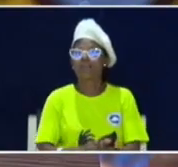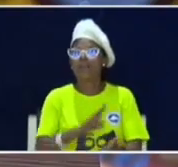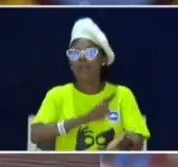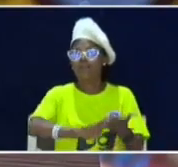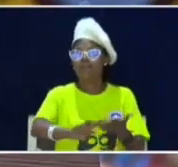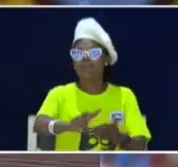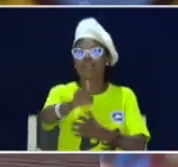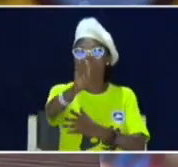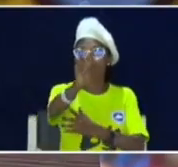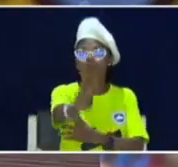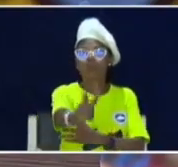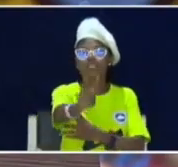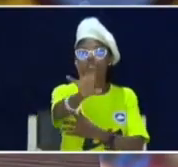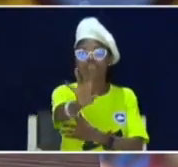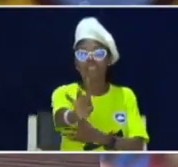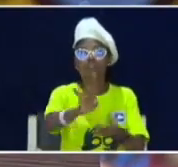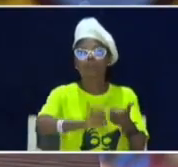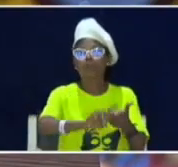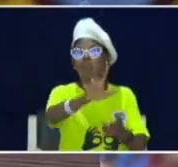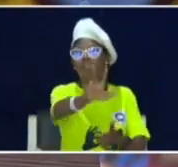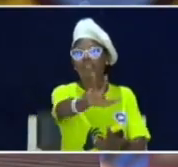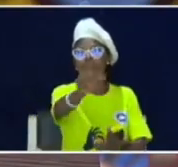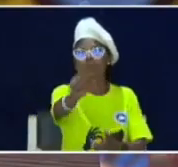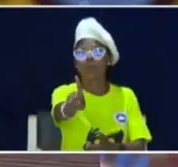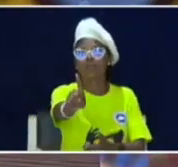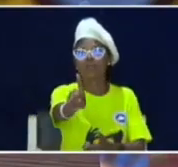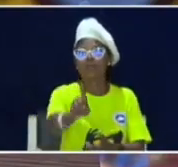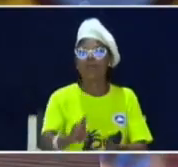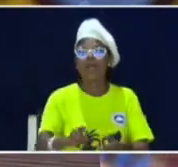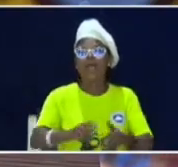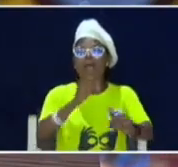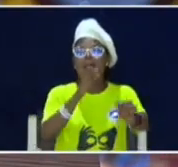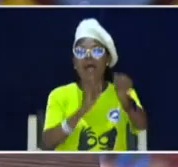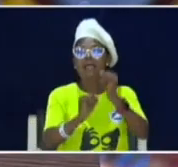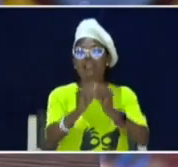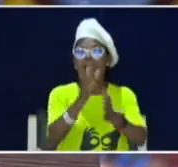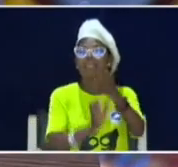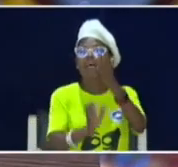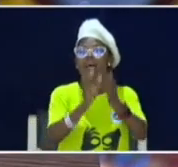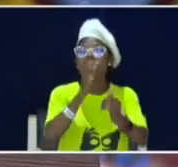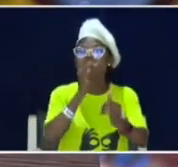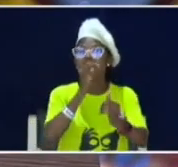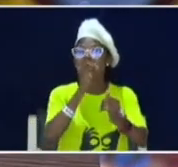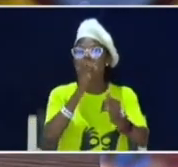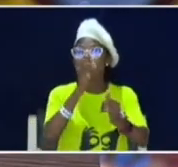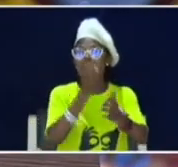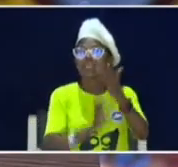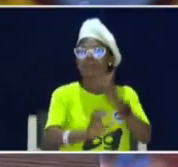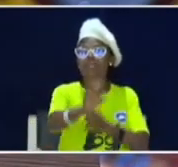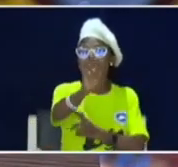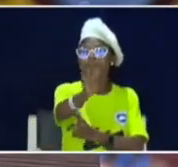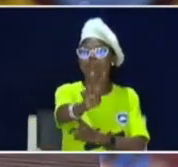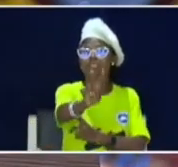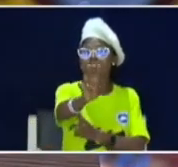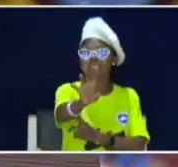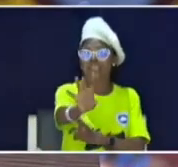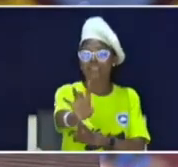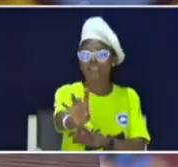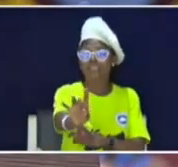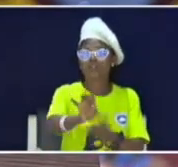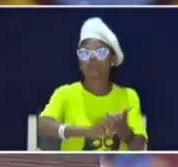verse 28 to verse 31. Isaiah chapter 40, verse 28 to verse